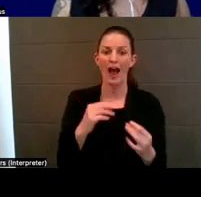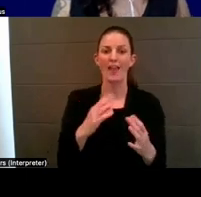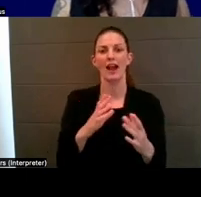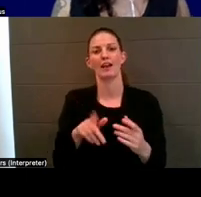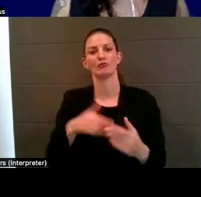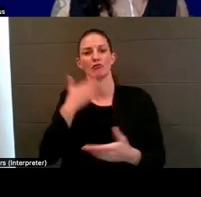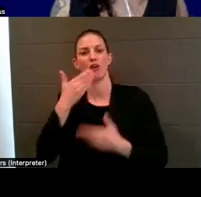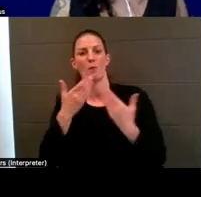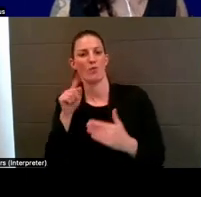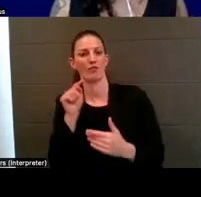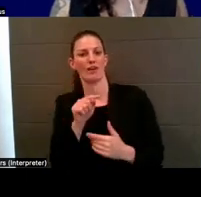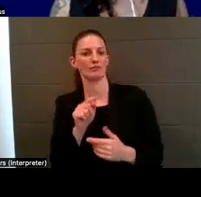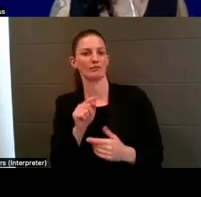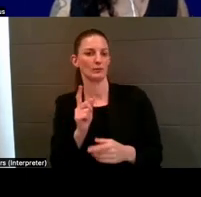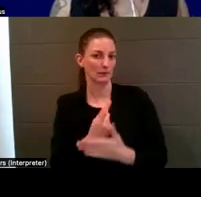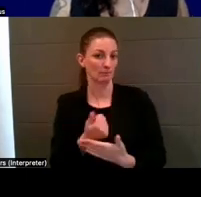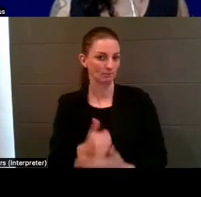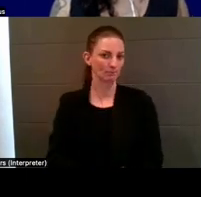well, hopefully.